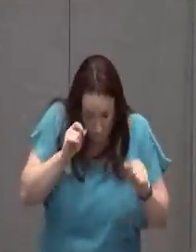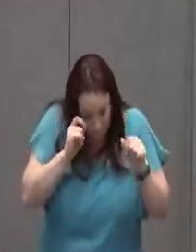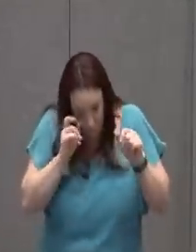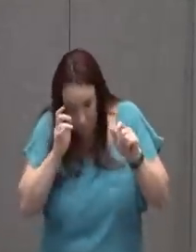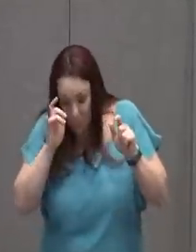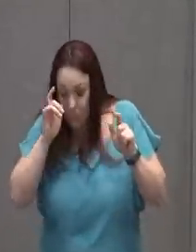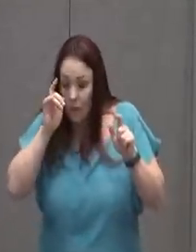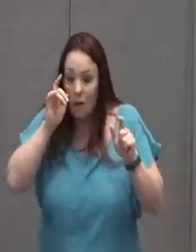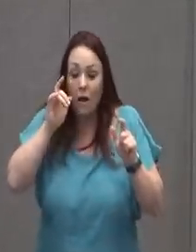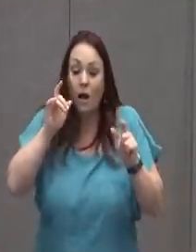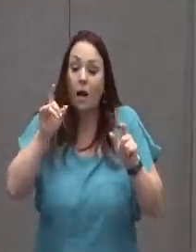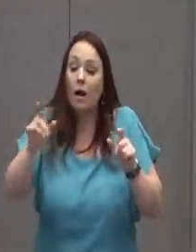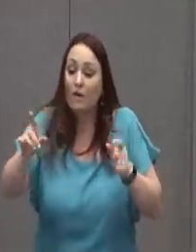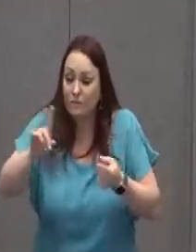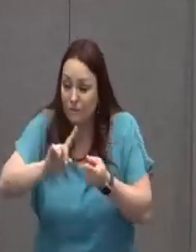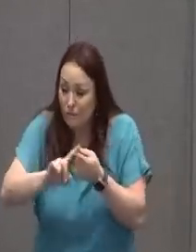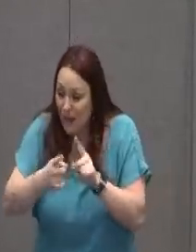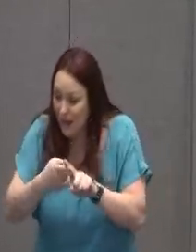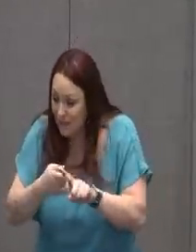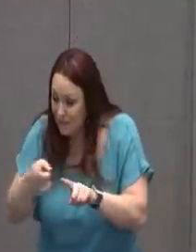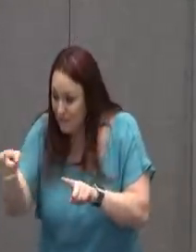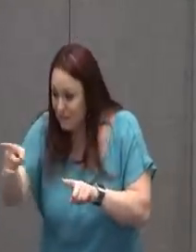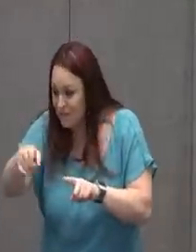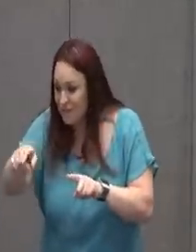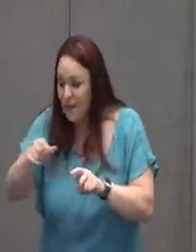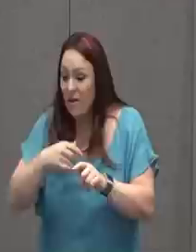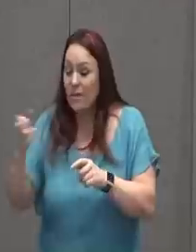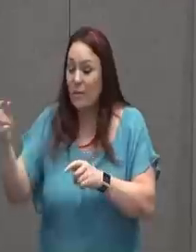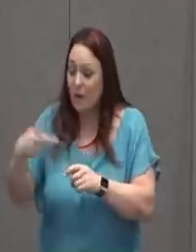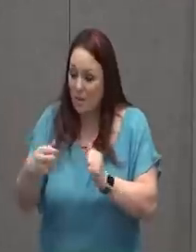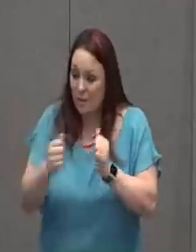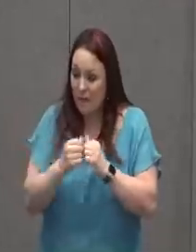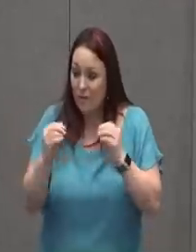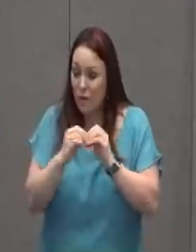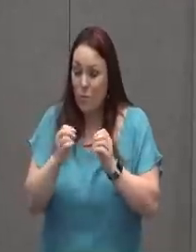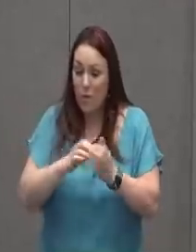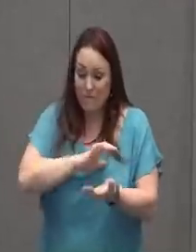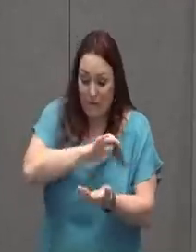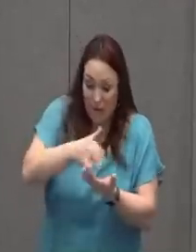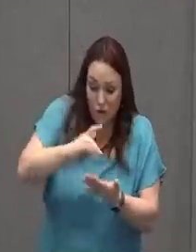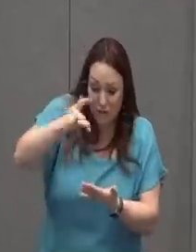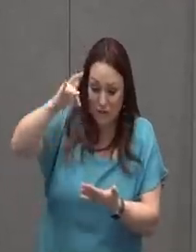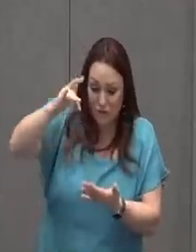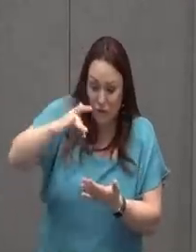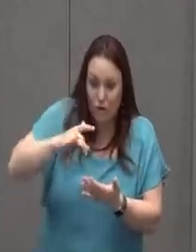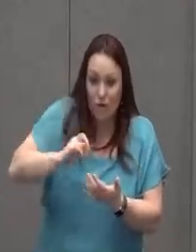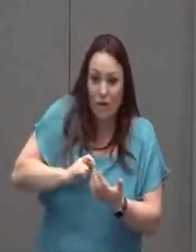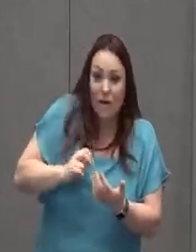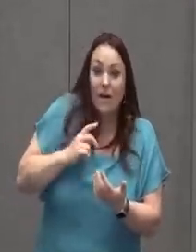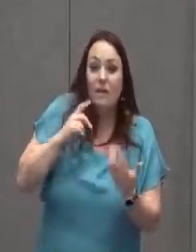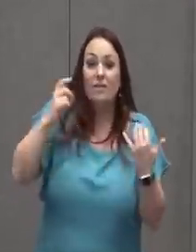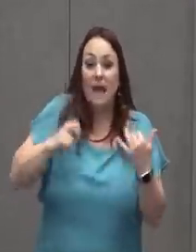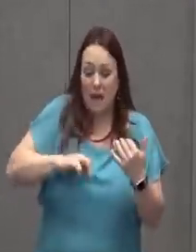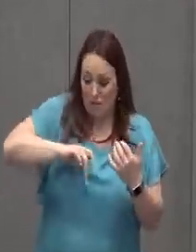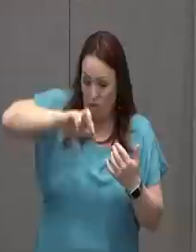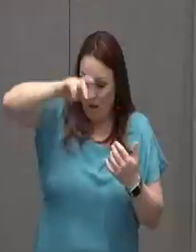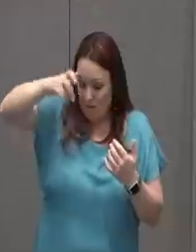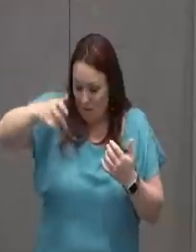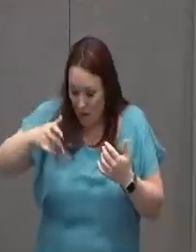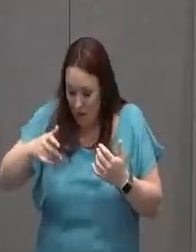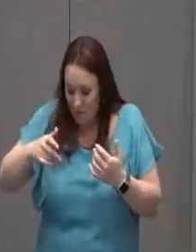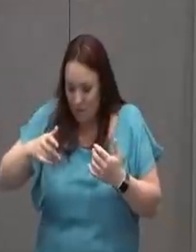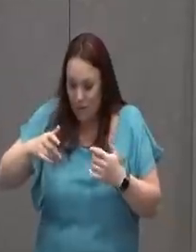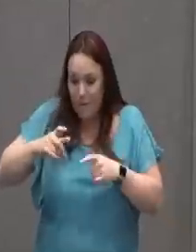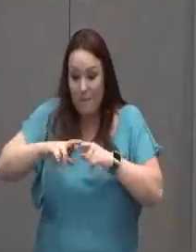crystals. They climbed the glassy wall and once again stood amid the treasure, but this time they each chose a